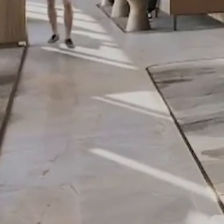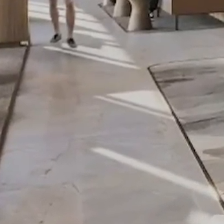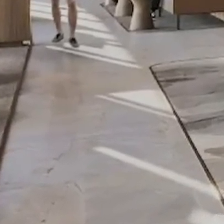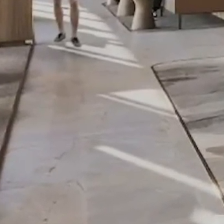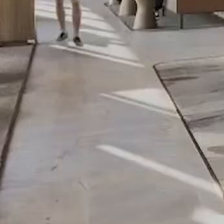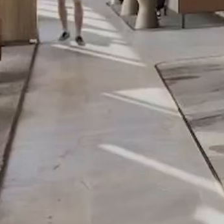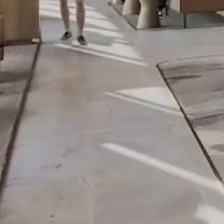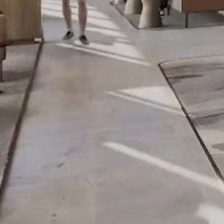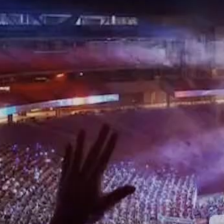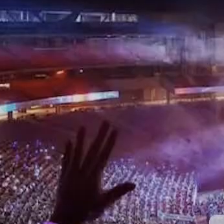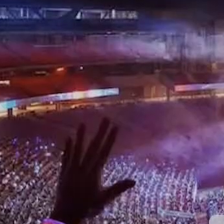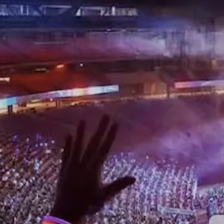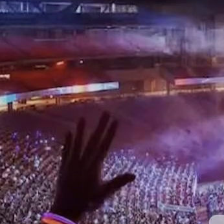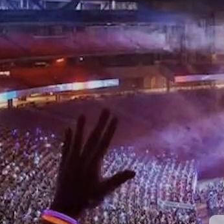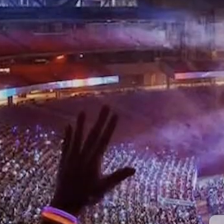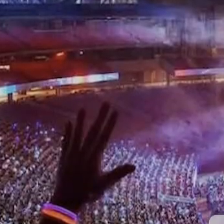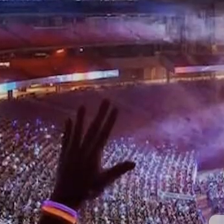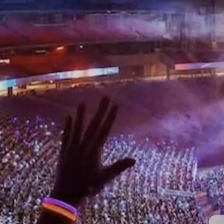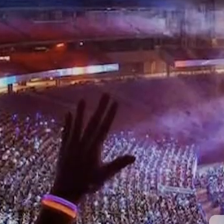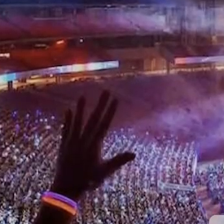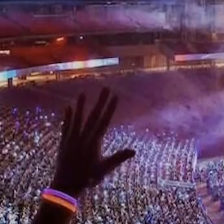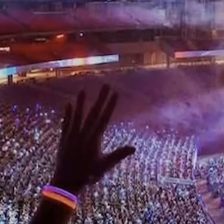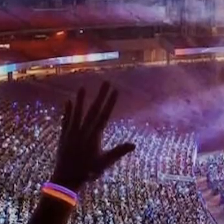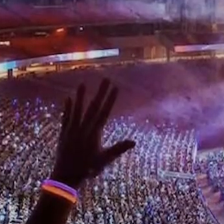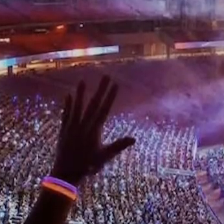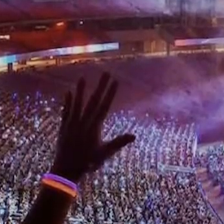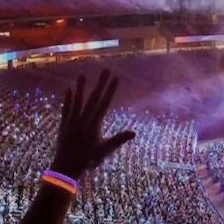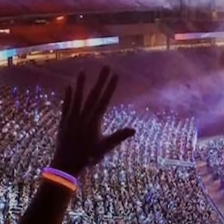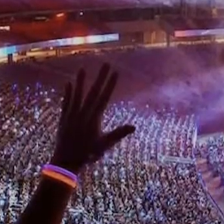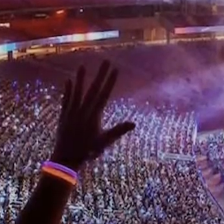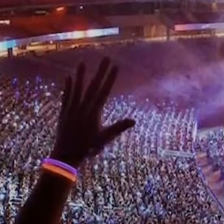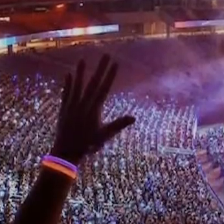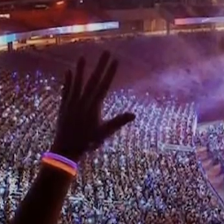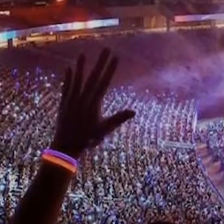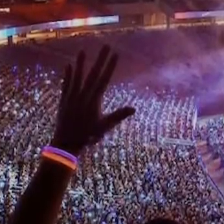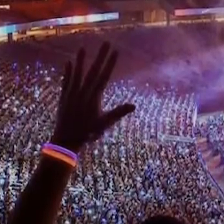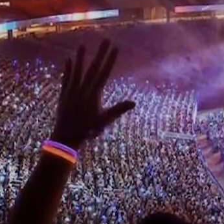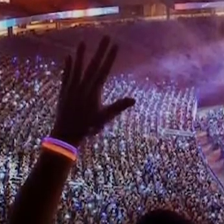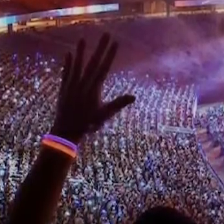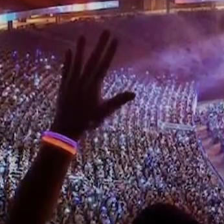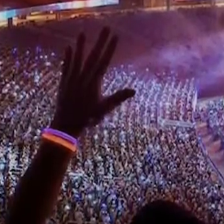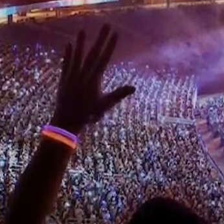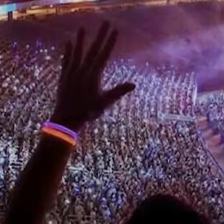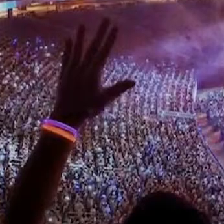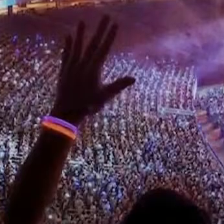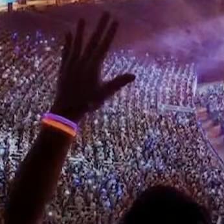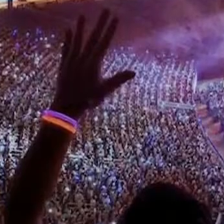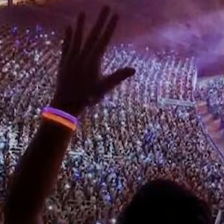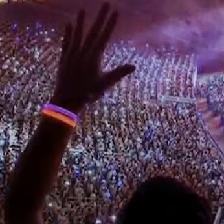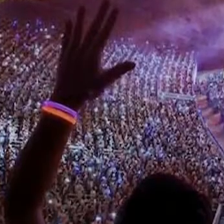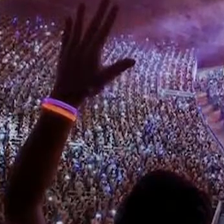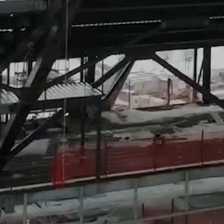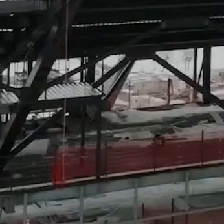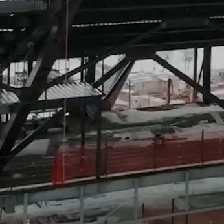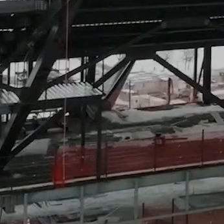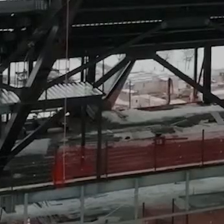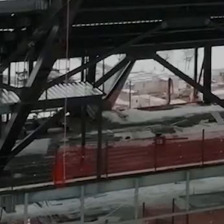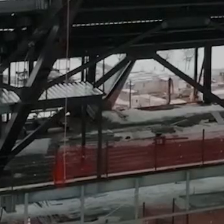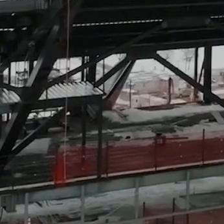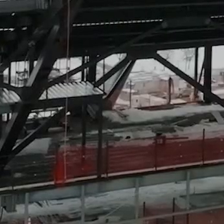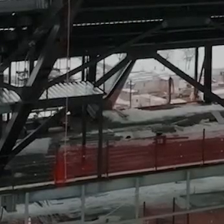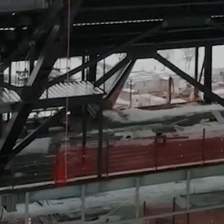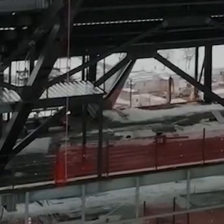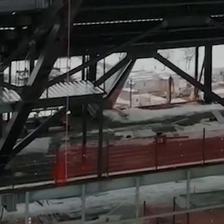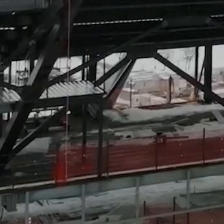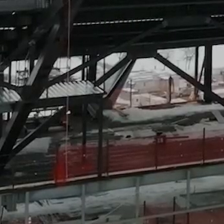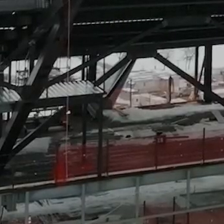Bills anticipate, doing over 1,000 events a year. And an event could be anything from 20 people up to a game day event. So it's really